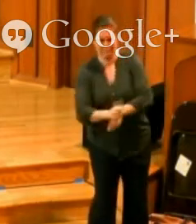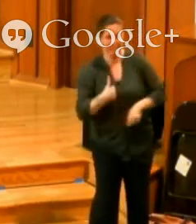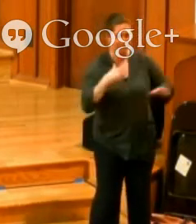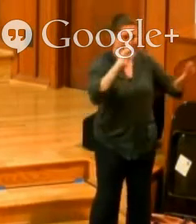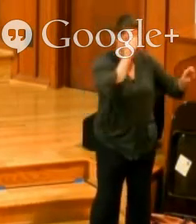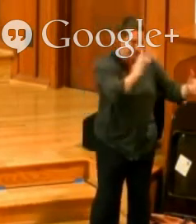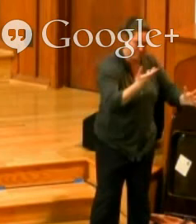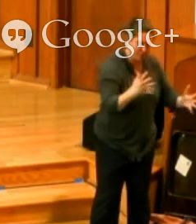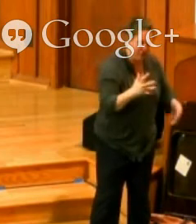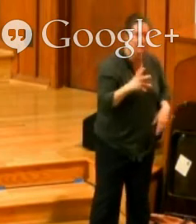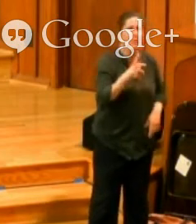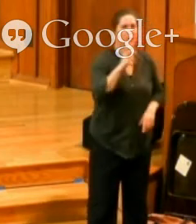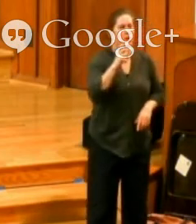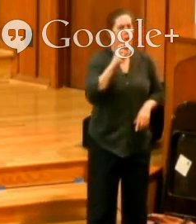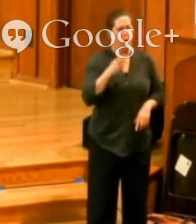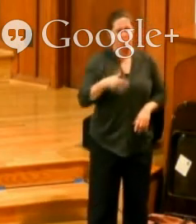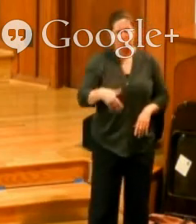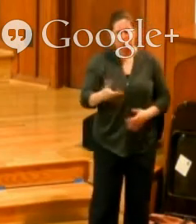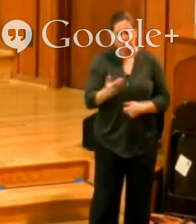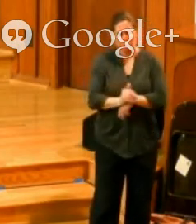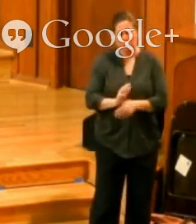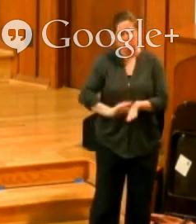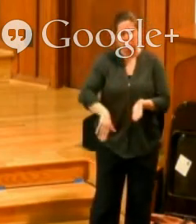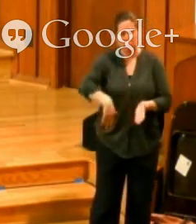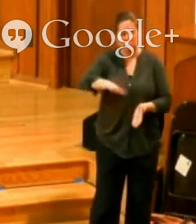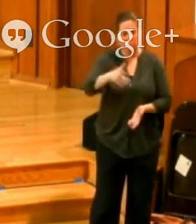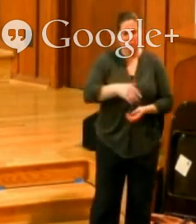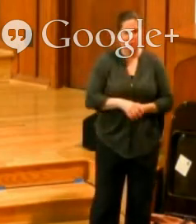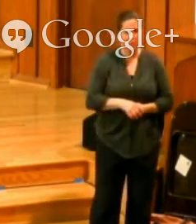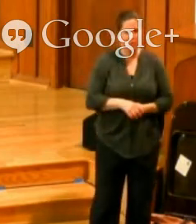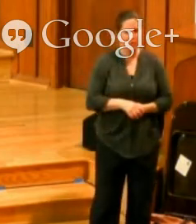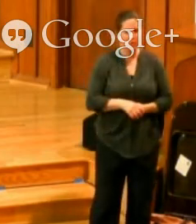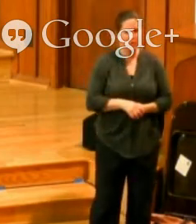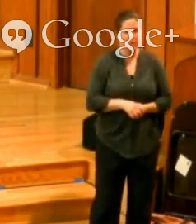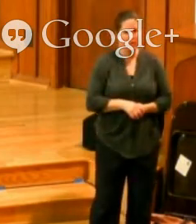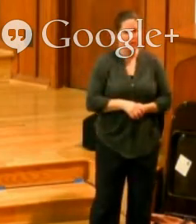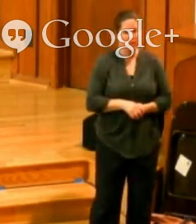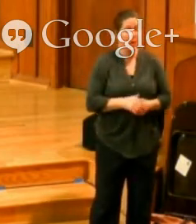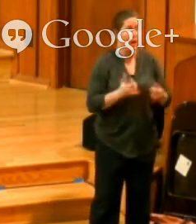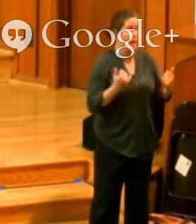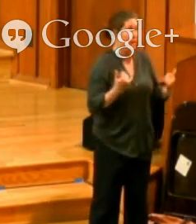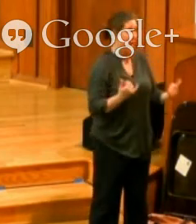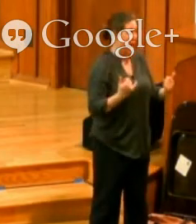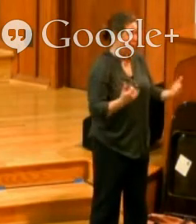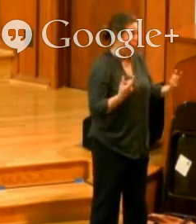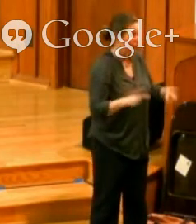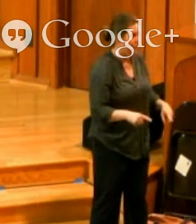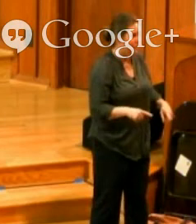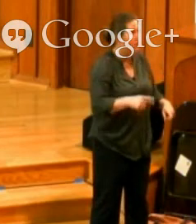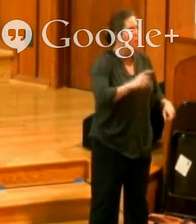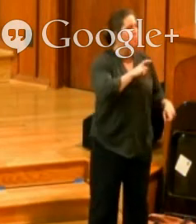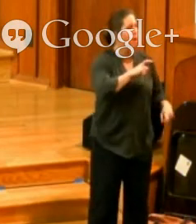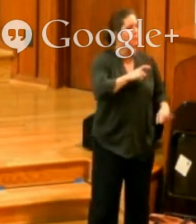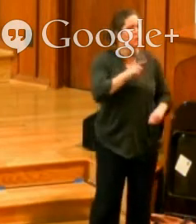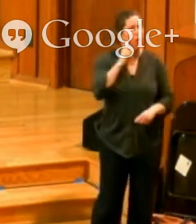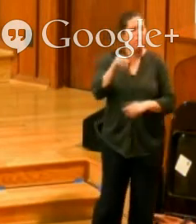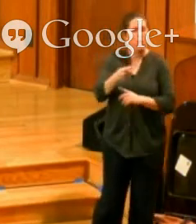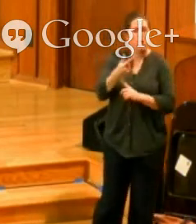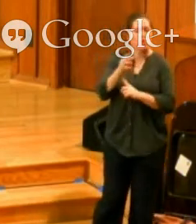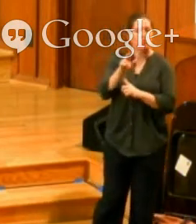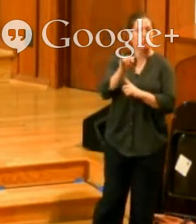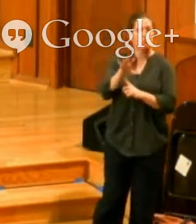free tonight, right? Let you go free. What are we now under? We're under grace. So how do we act when we're under